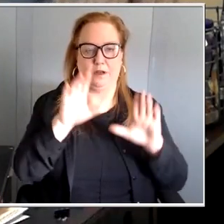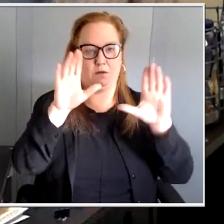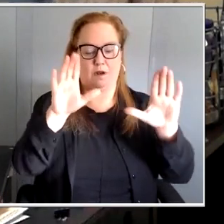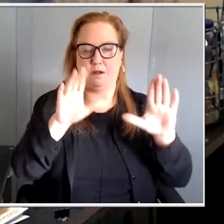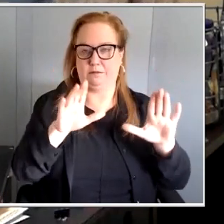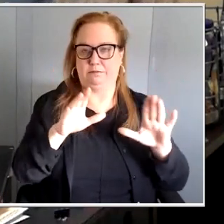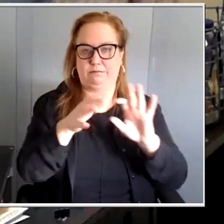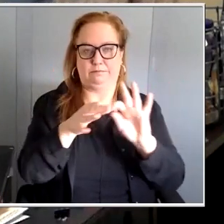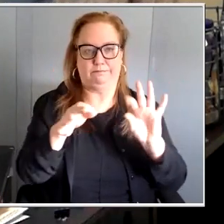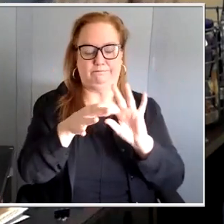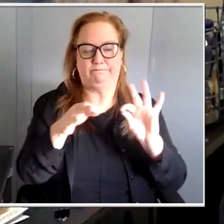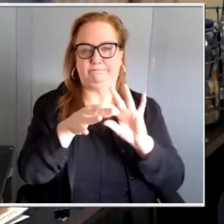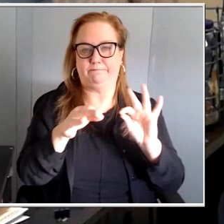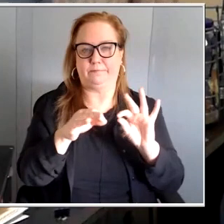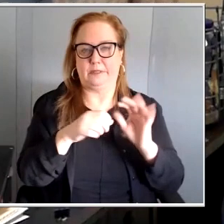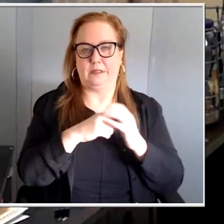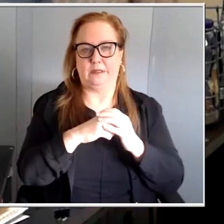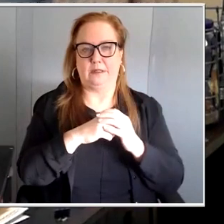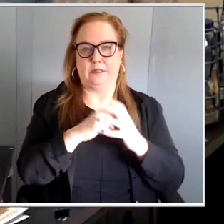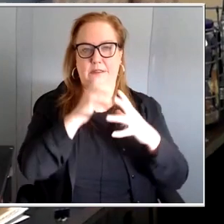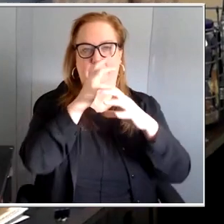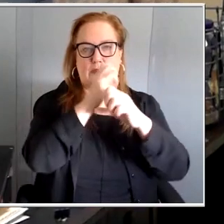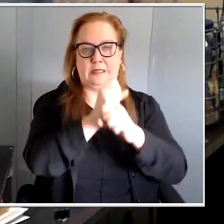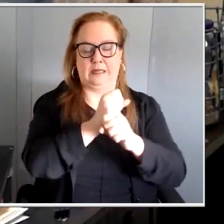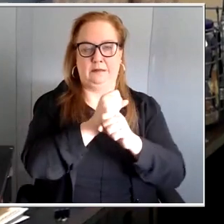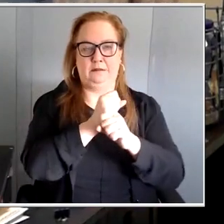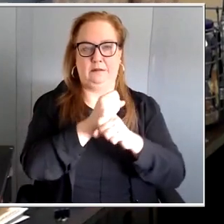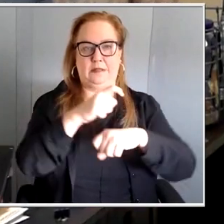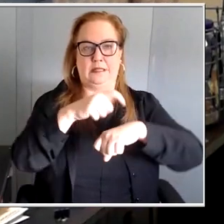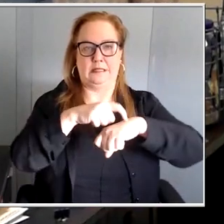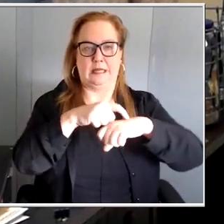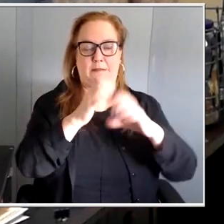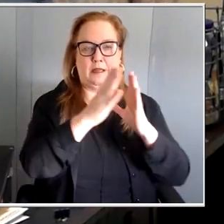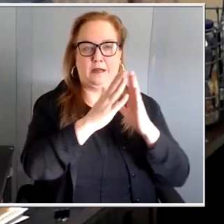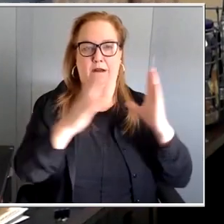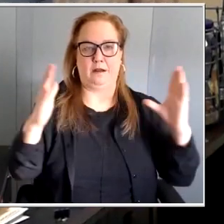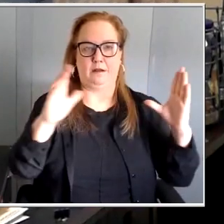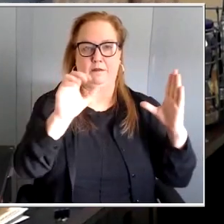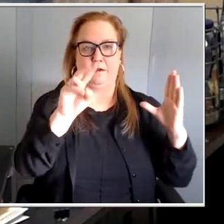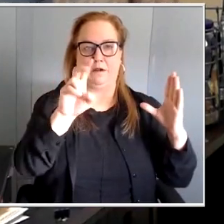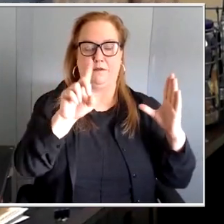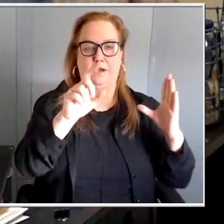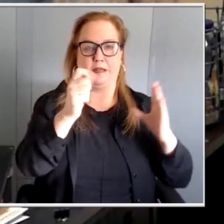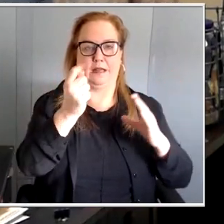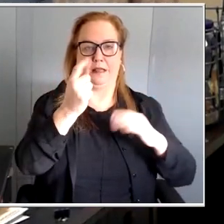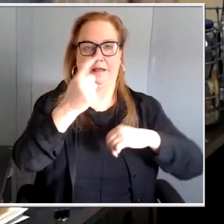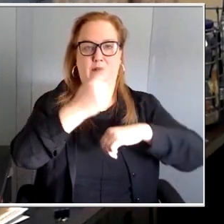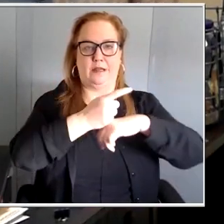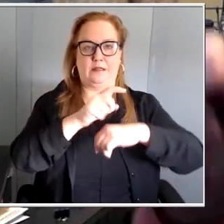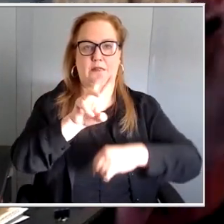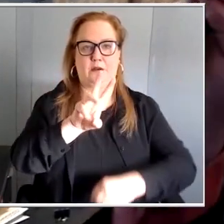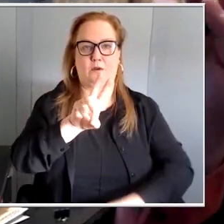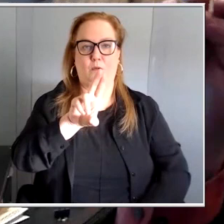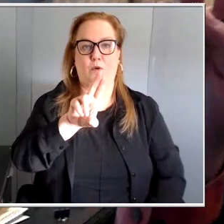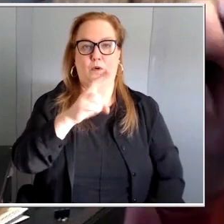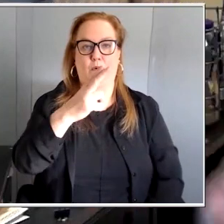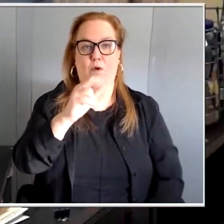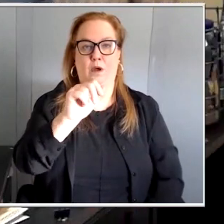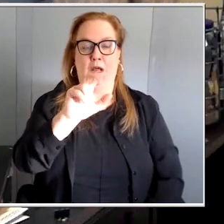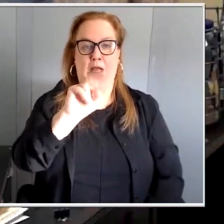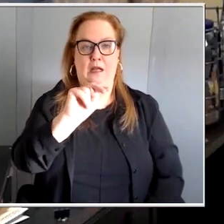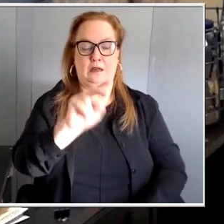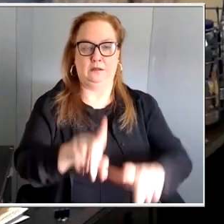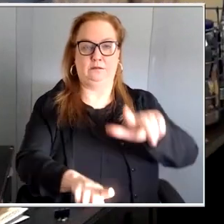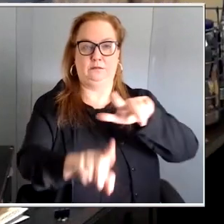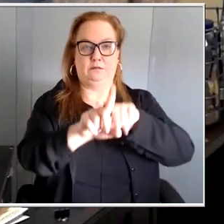think that was, it is a fascinating, I did a timeline on COVID. 11 days after Wuhan reported a atypical